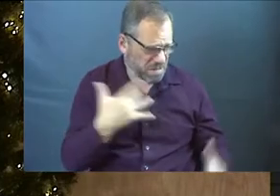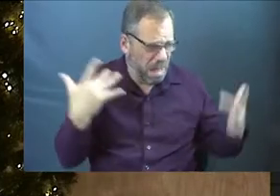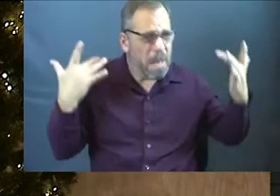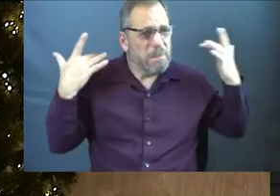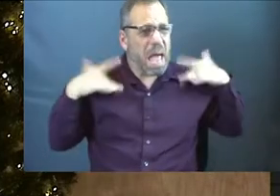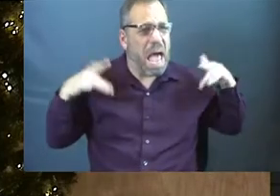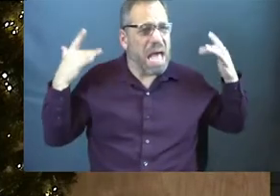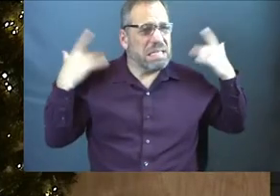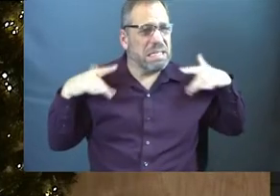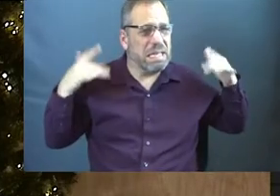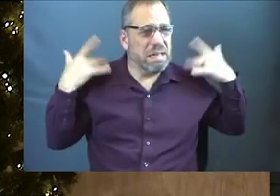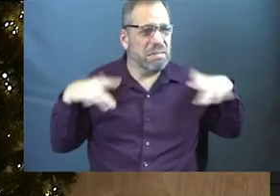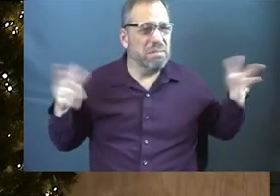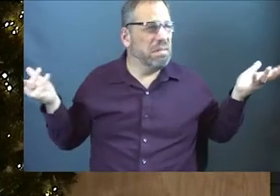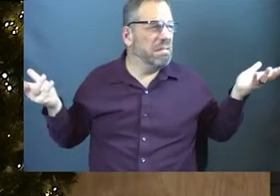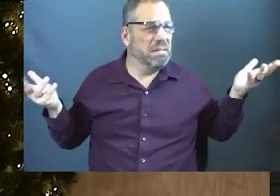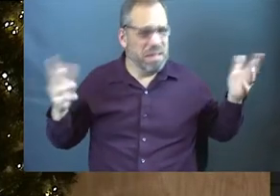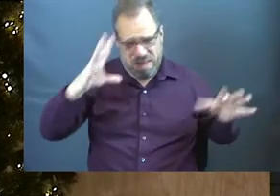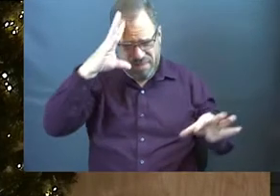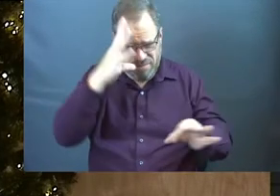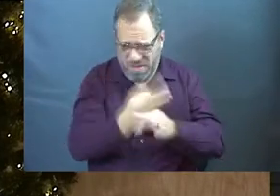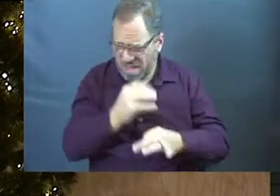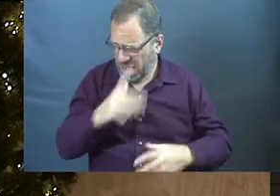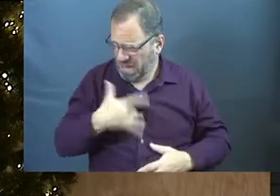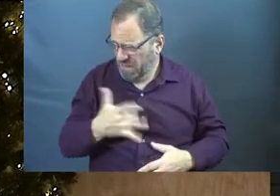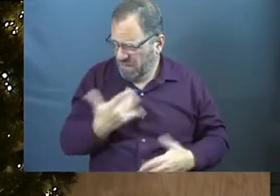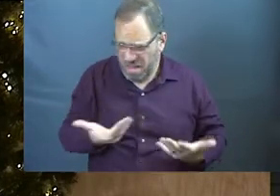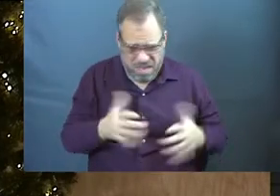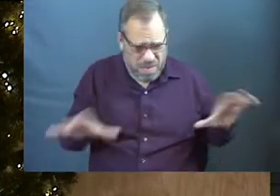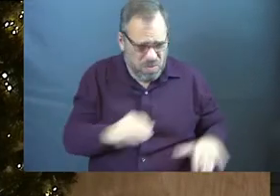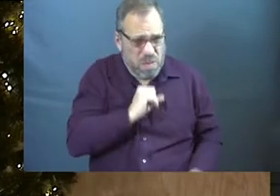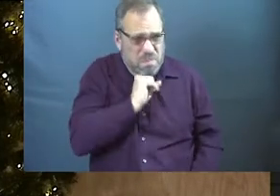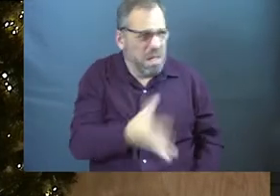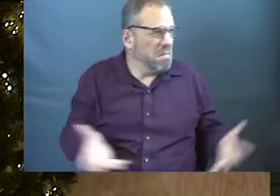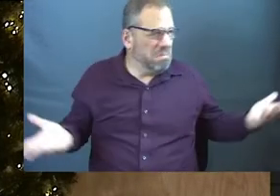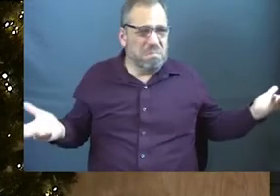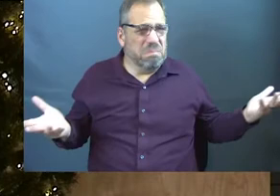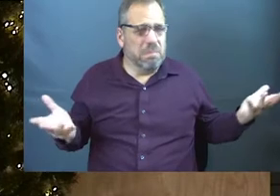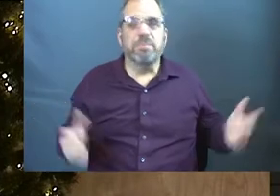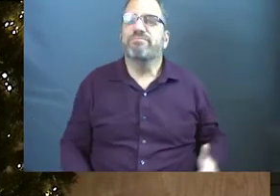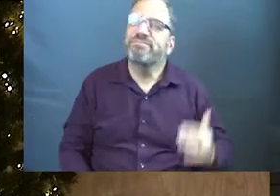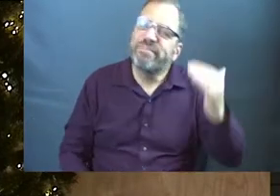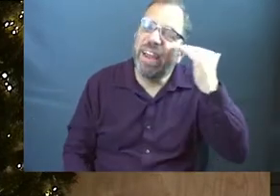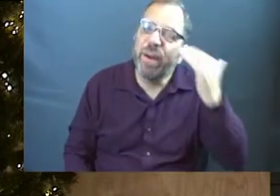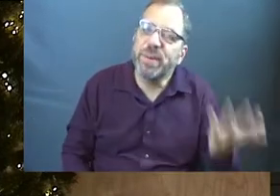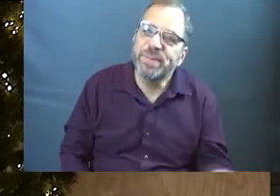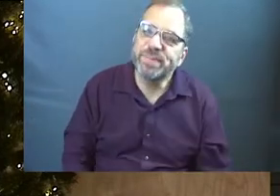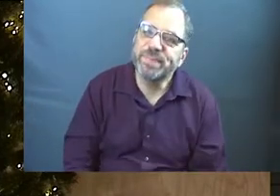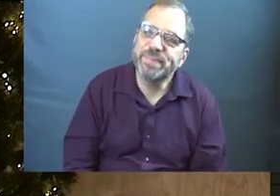passive. But faith doesn't feel like I'm doing much. I know.